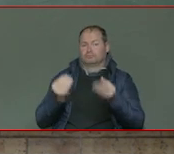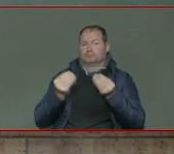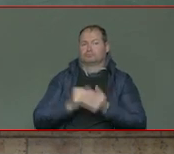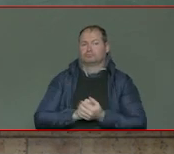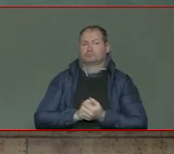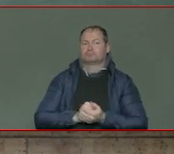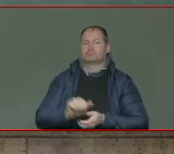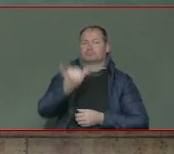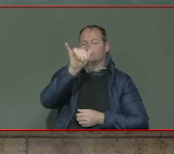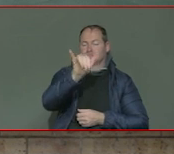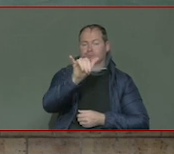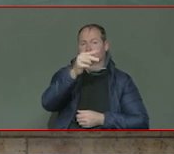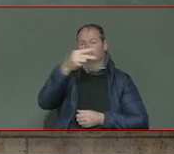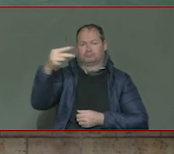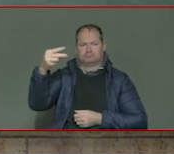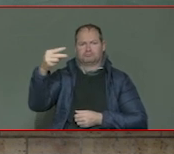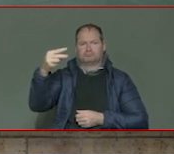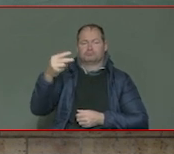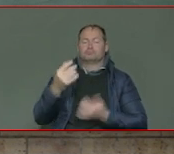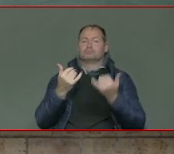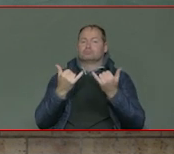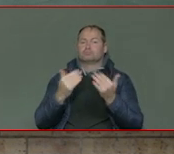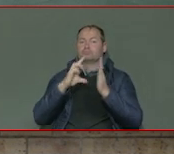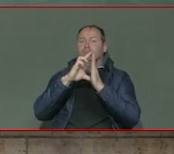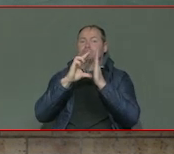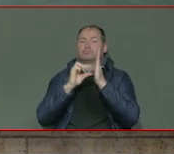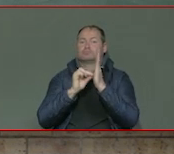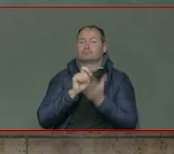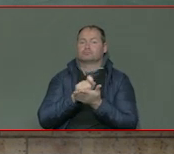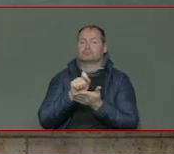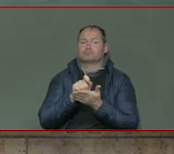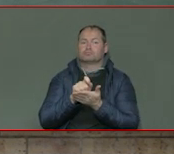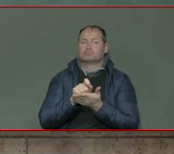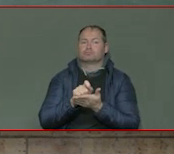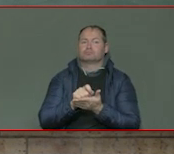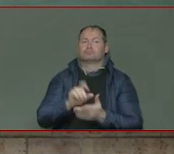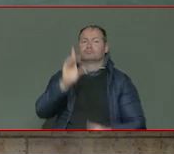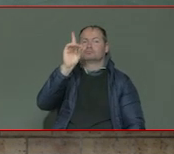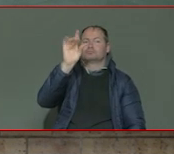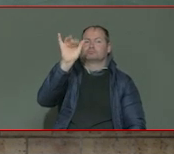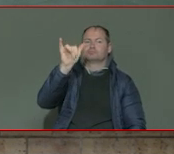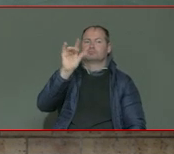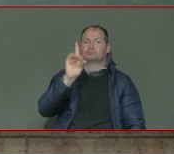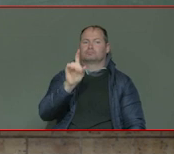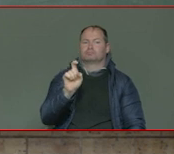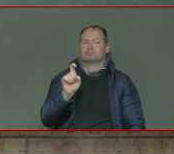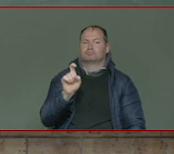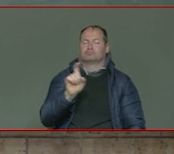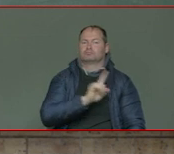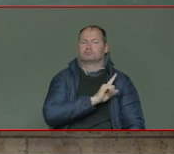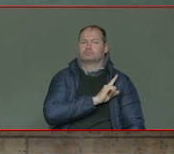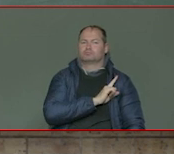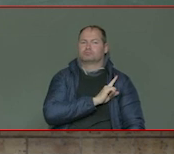is equal to the expression, the notation for the derivative is dy over dx, because I am going